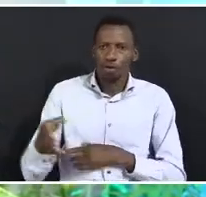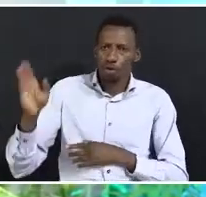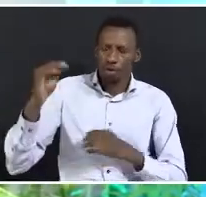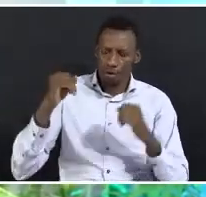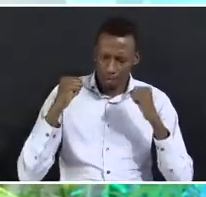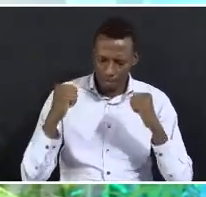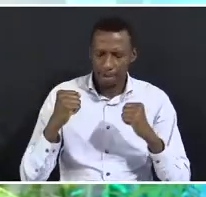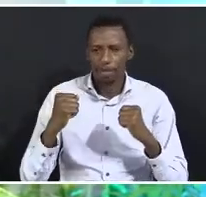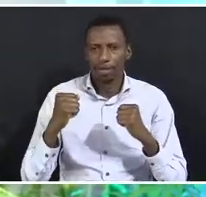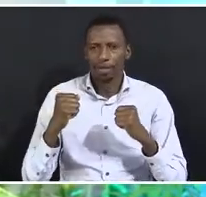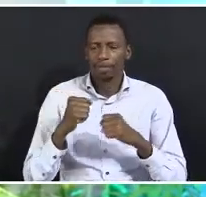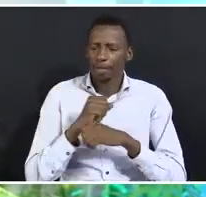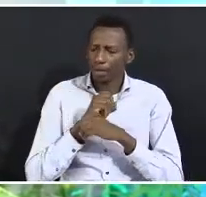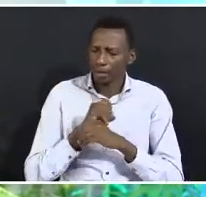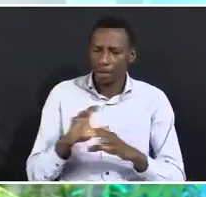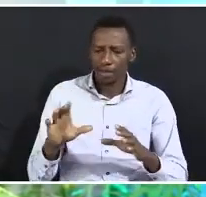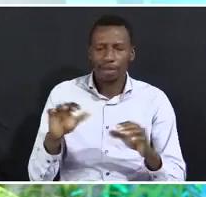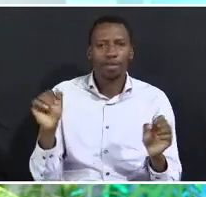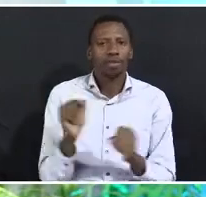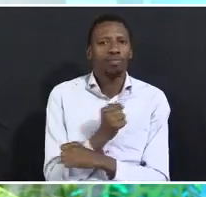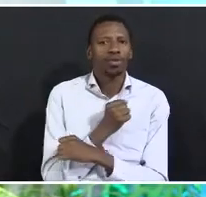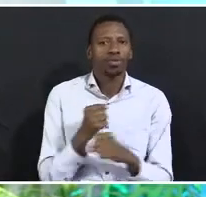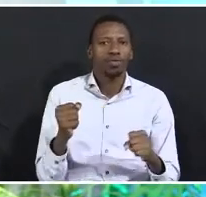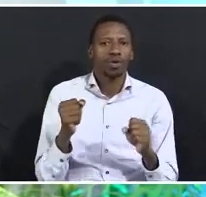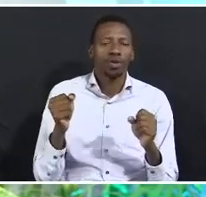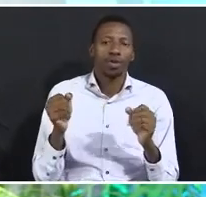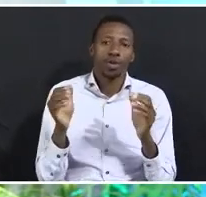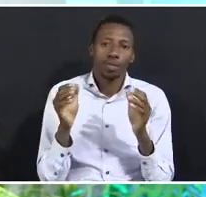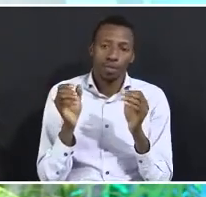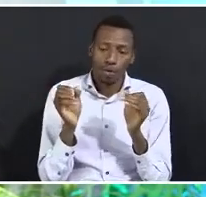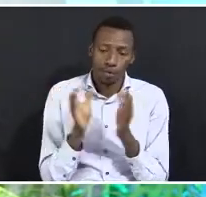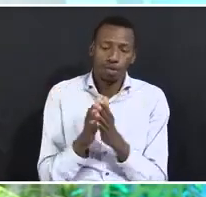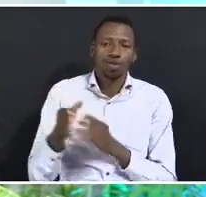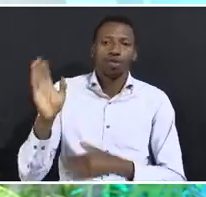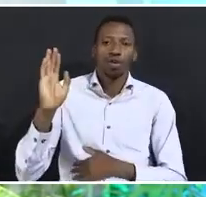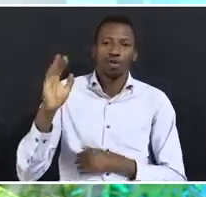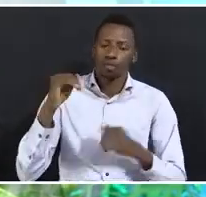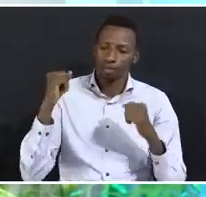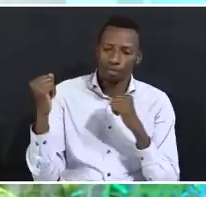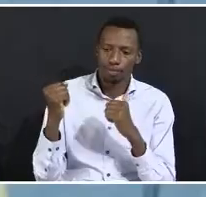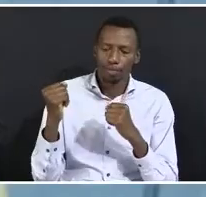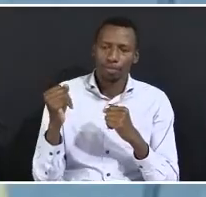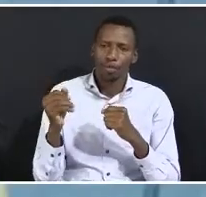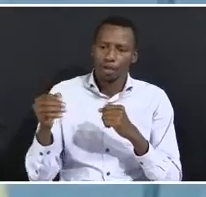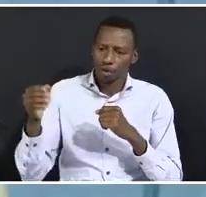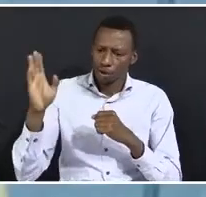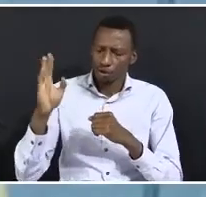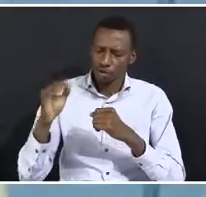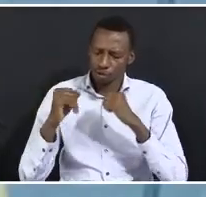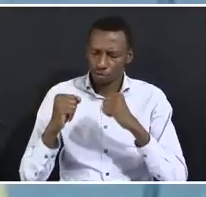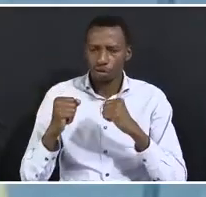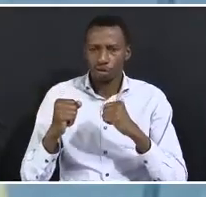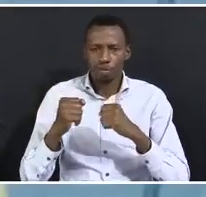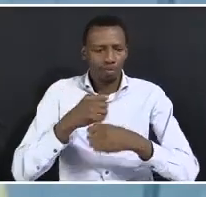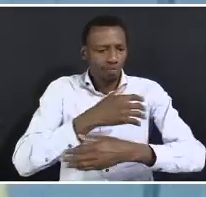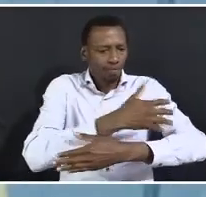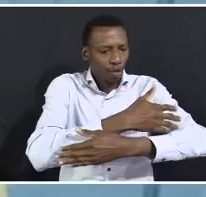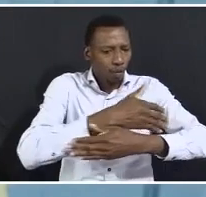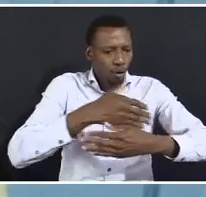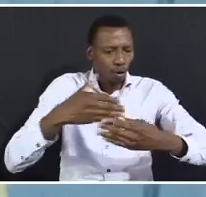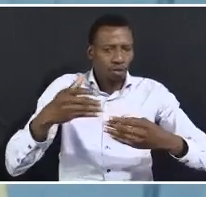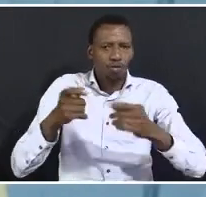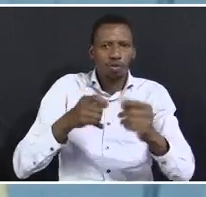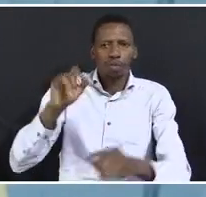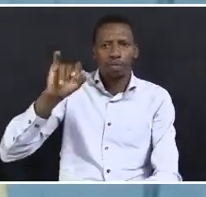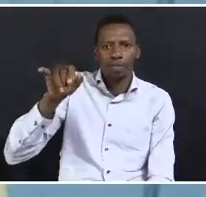mighty. Nothing is impossible with God Almighty. God is sovereign. The fortress walls of Jericho came